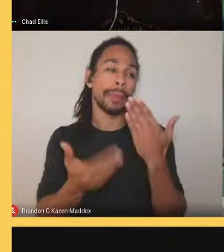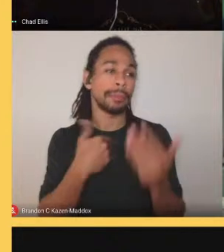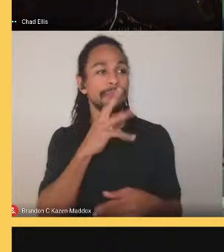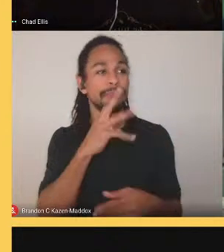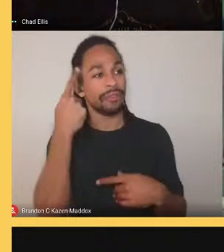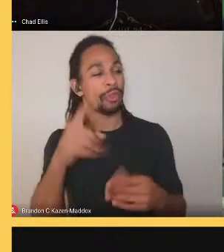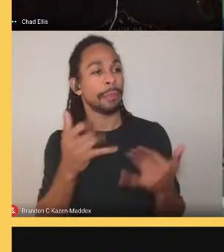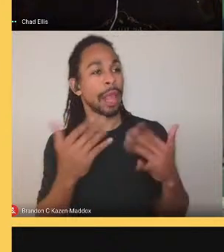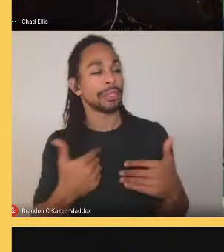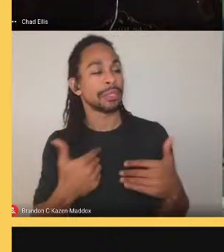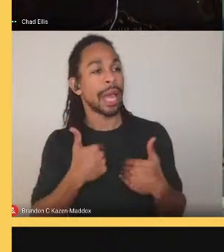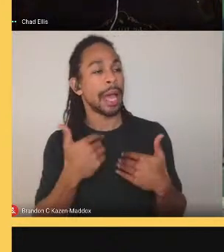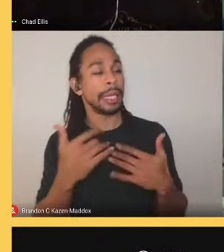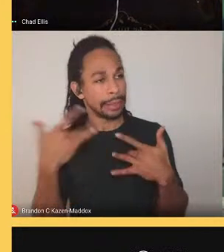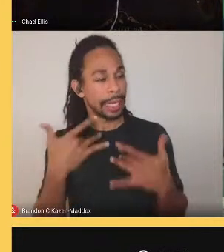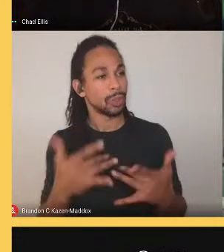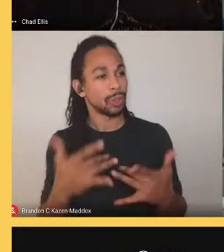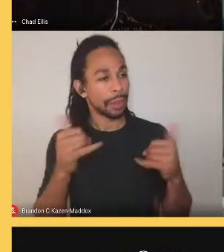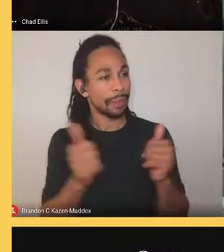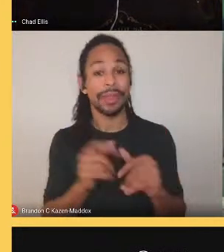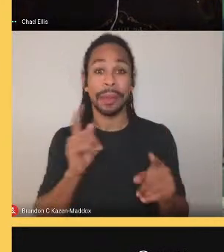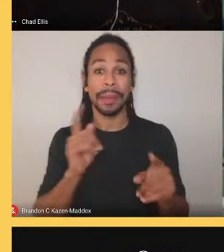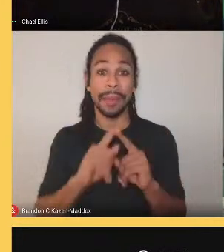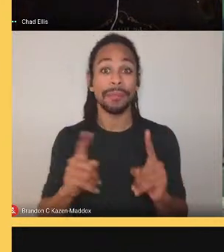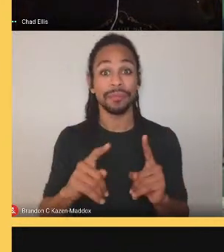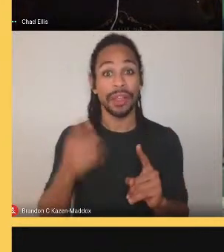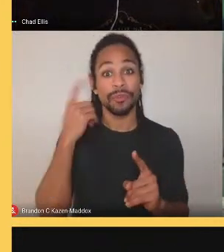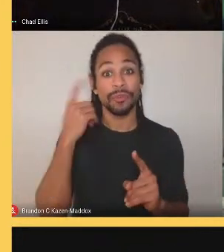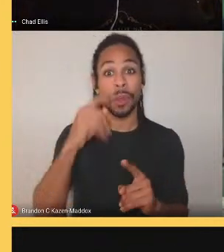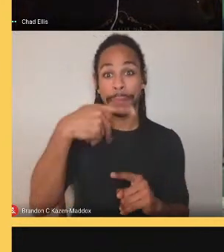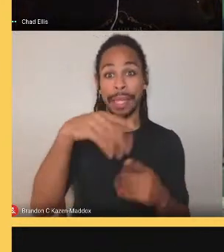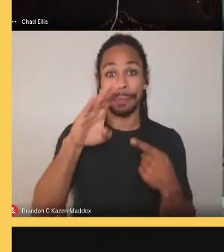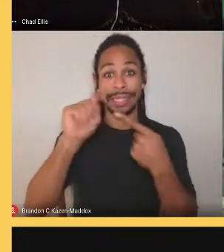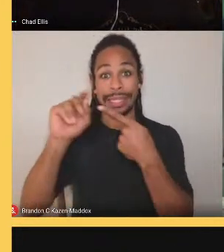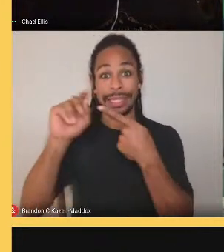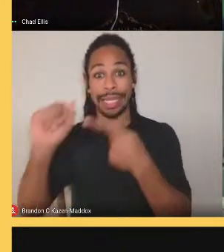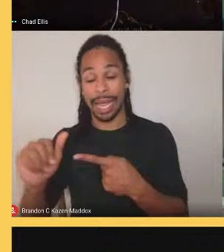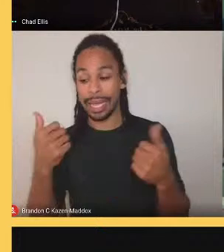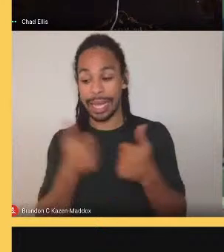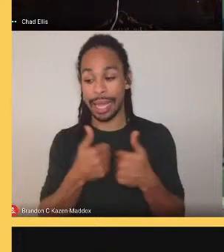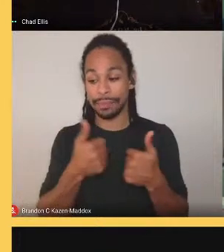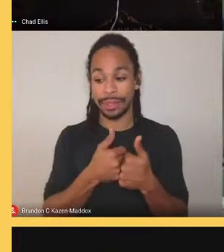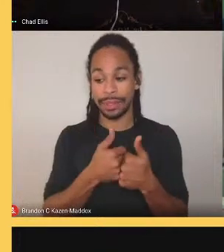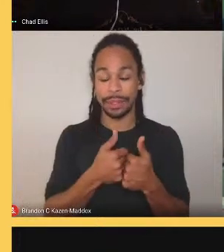even for PBTA games, which again, really bear down things and essentially